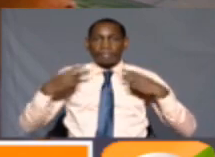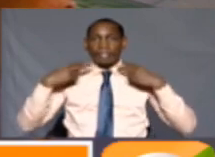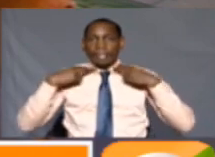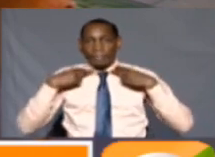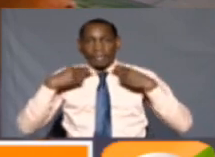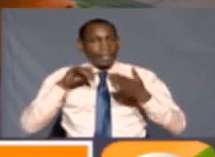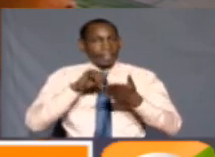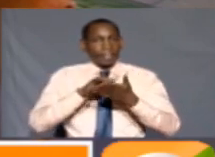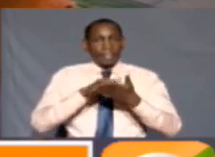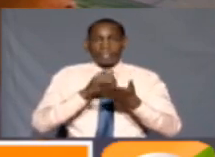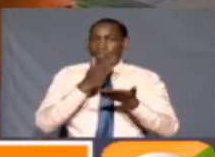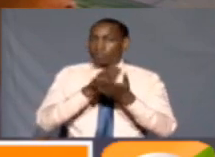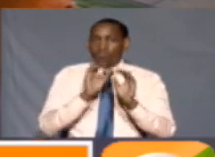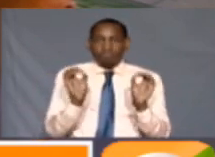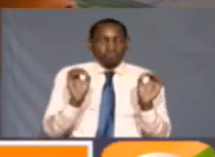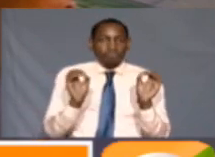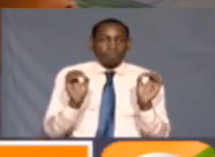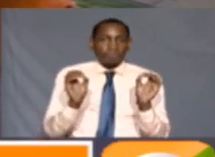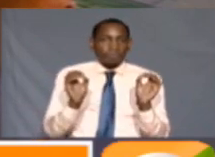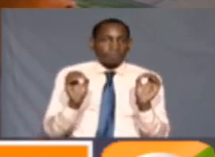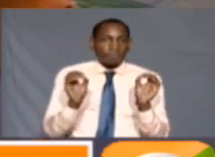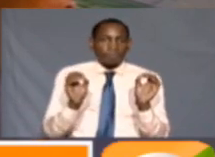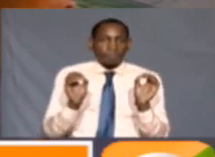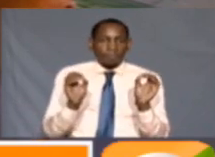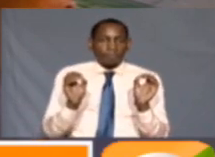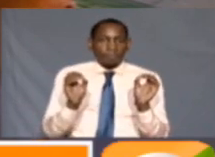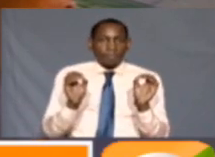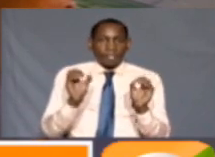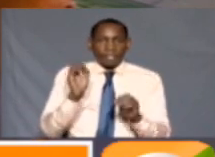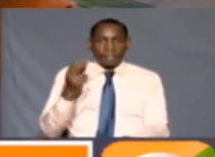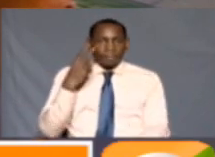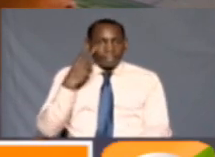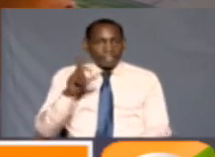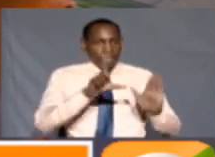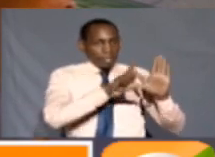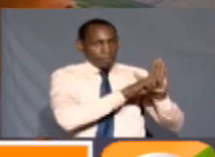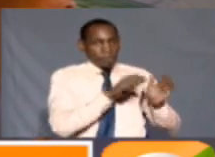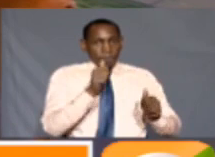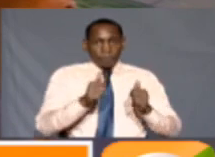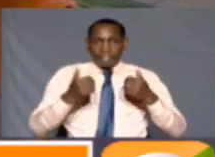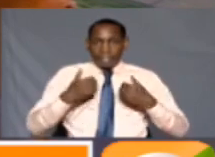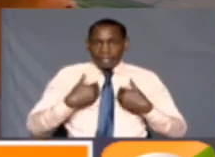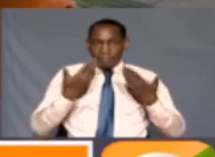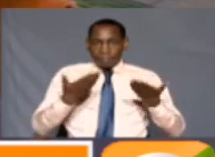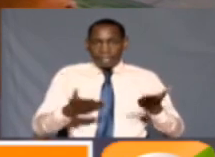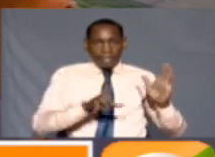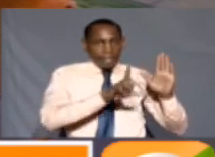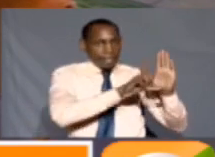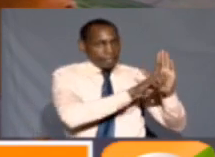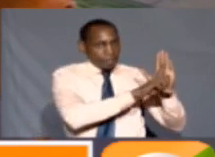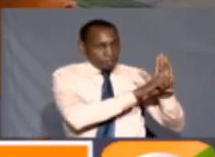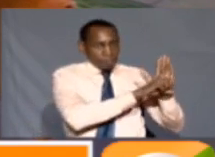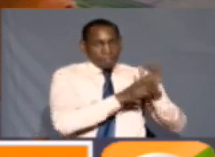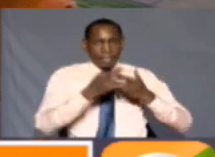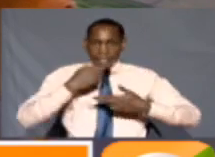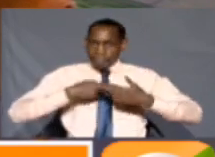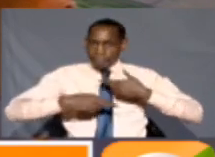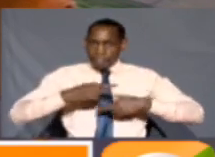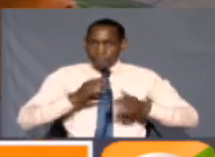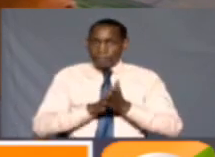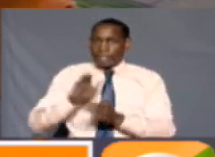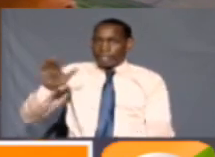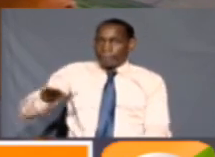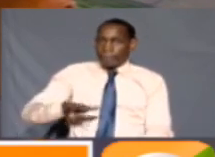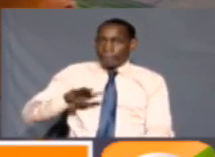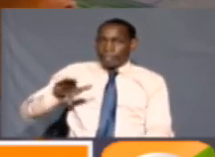that is not entirely true. If you look at our existing laws, the way the laws are being revised and the way Parliament